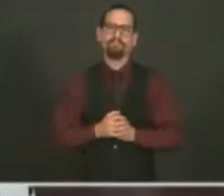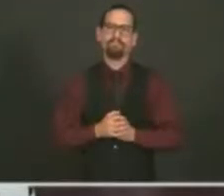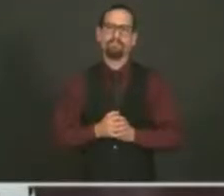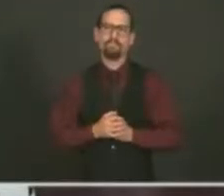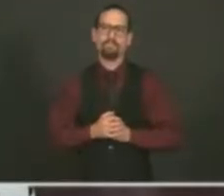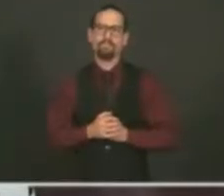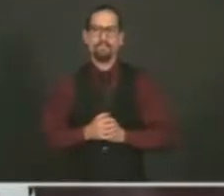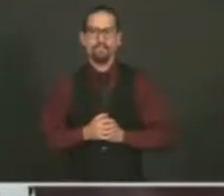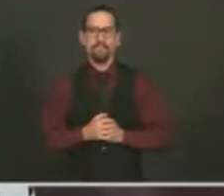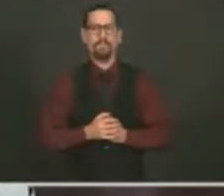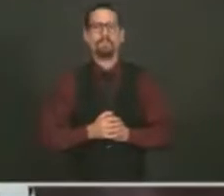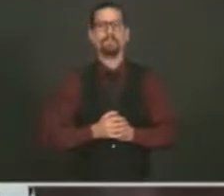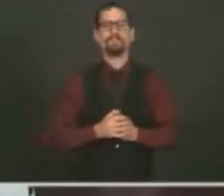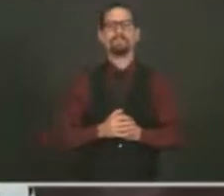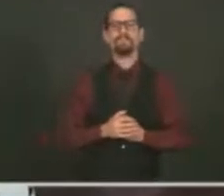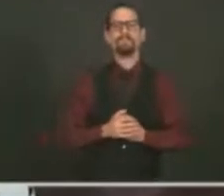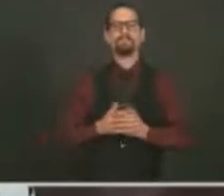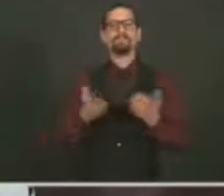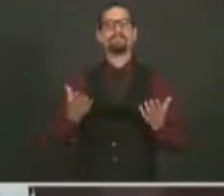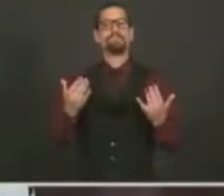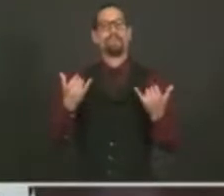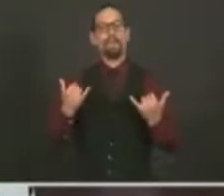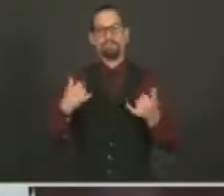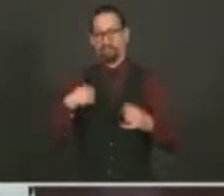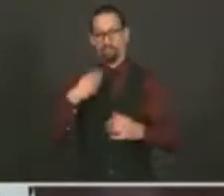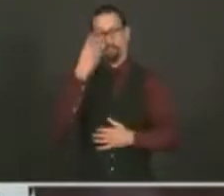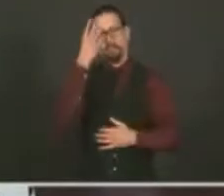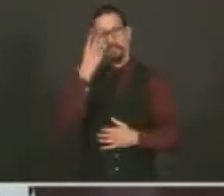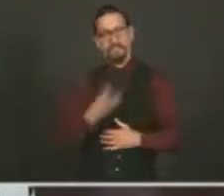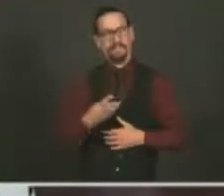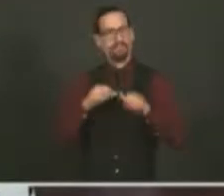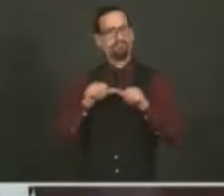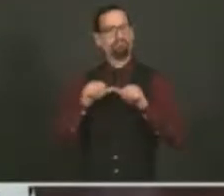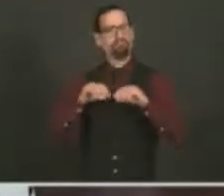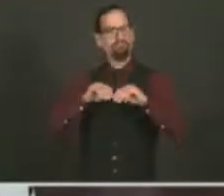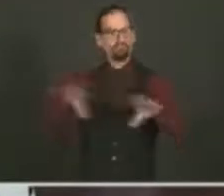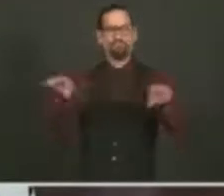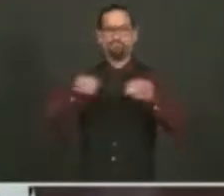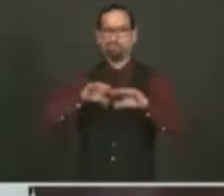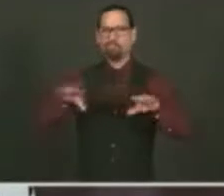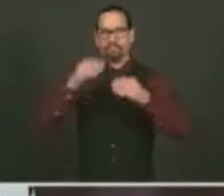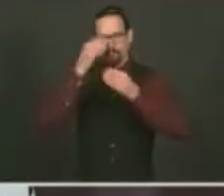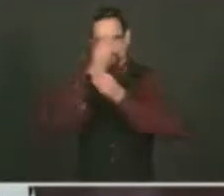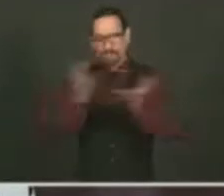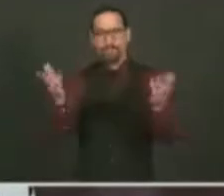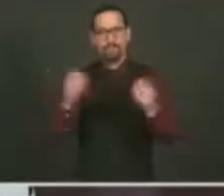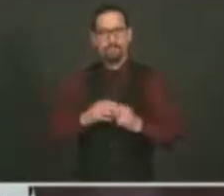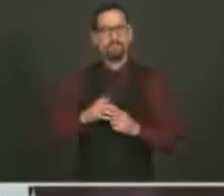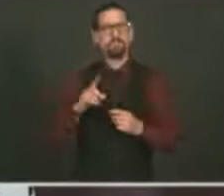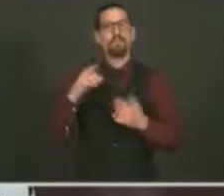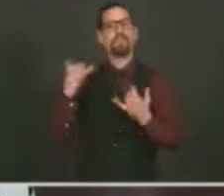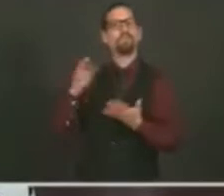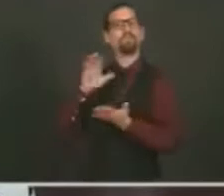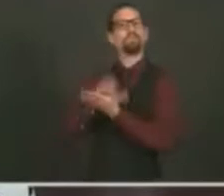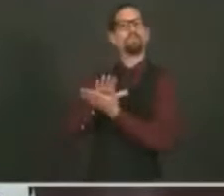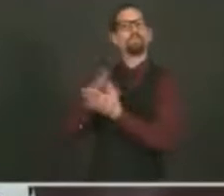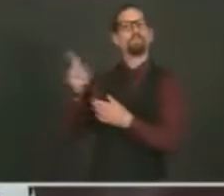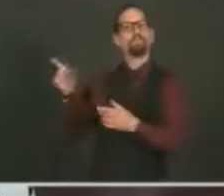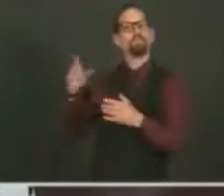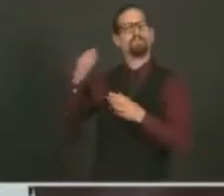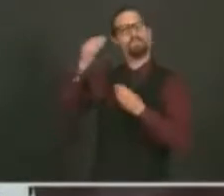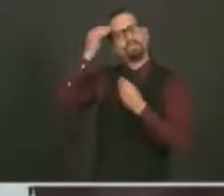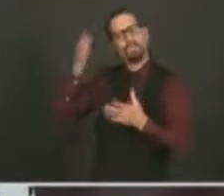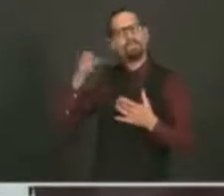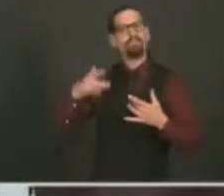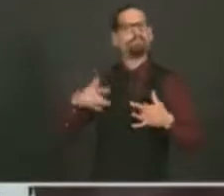As we've been doing each Wednesday, we have updated our school's data online. Please go ahead and